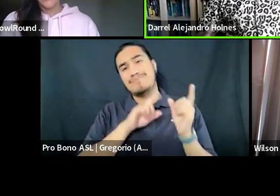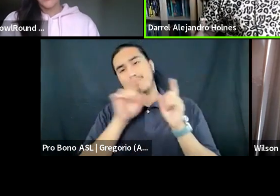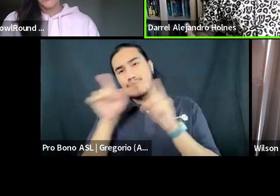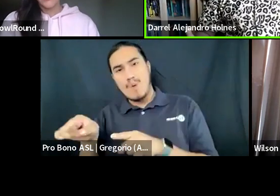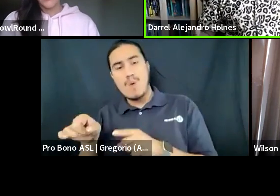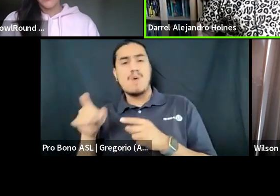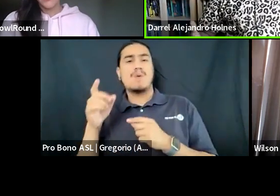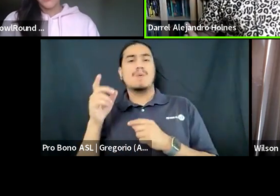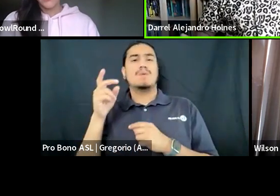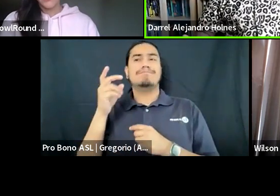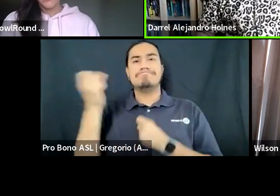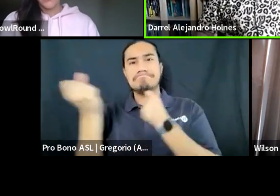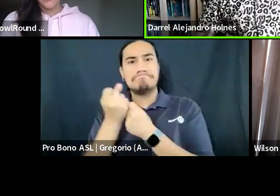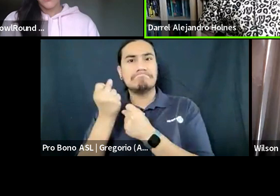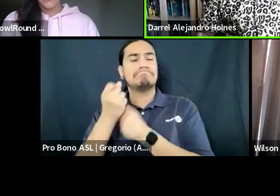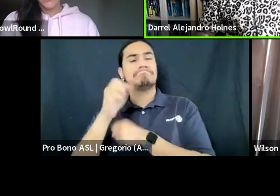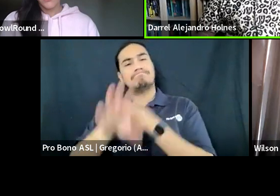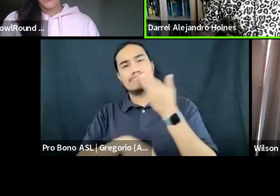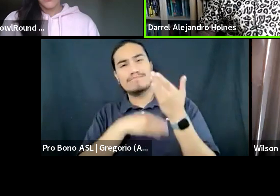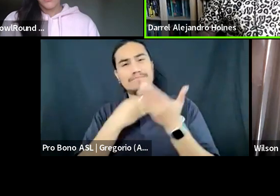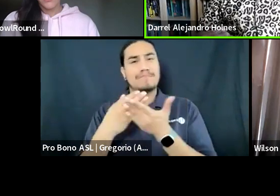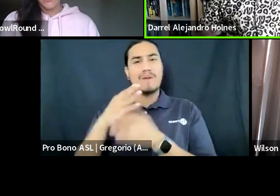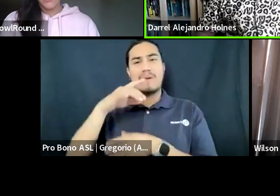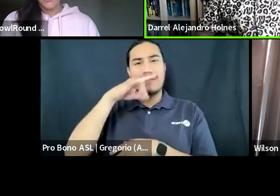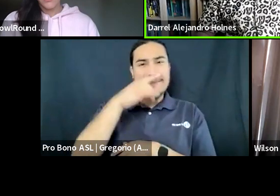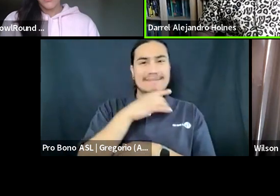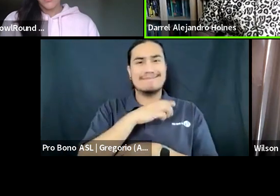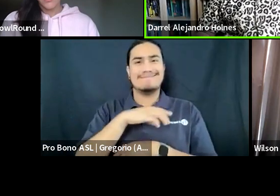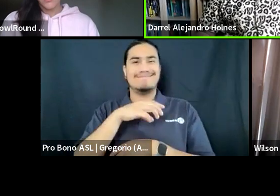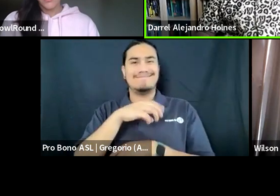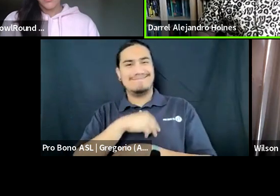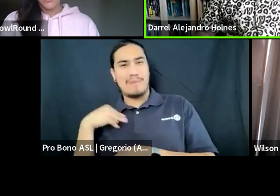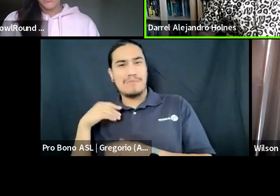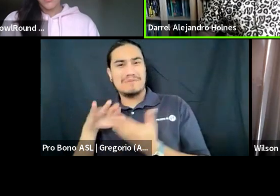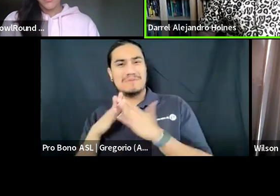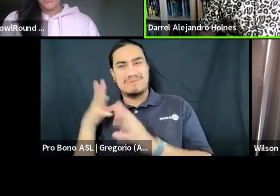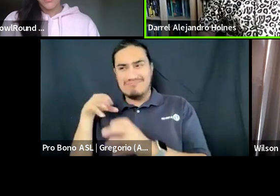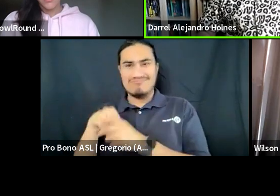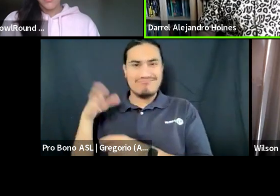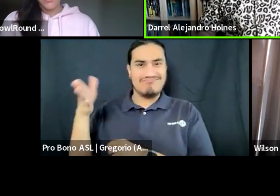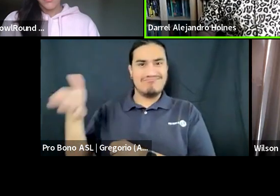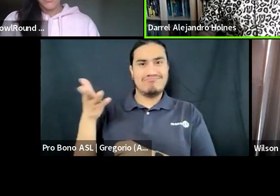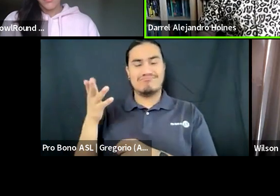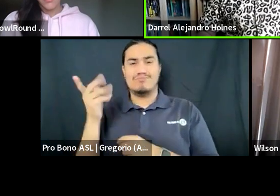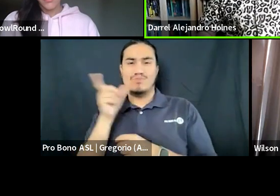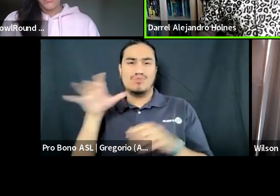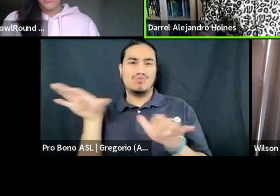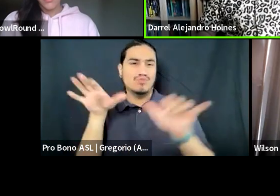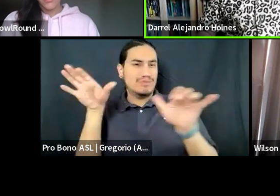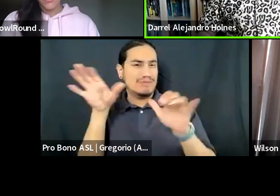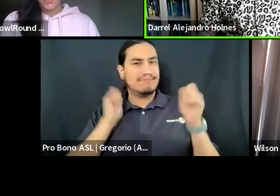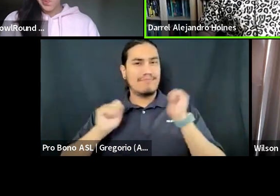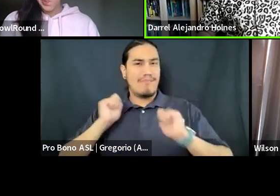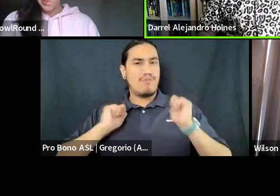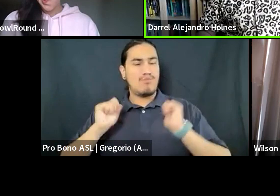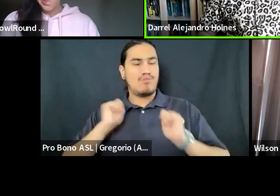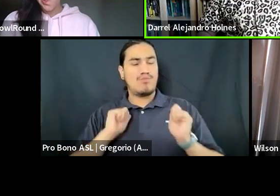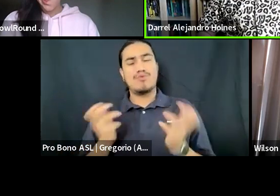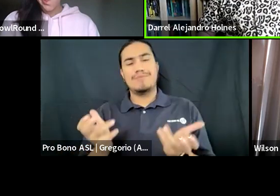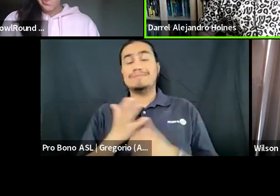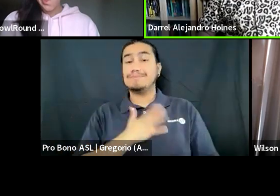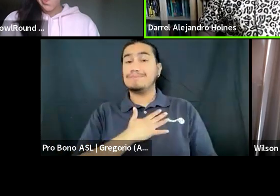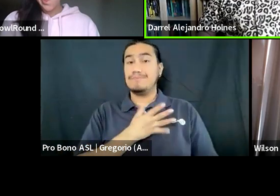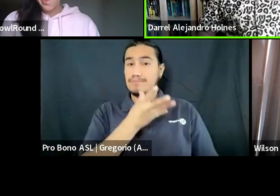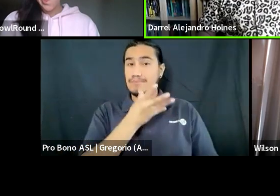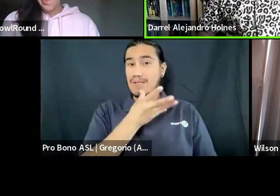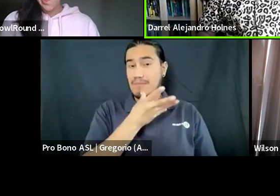all of the kids and members of the community that were creating different kinds of theater and performance. And my mother found